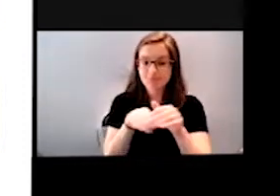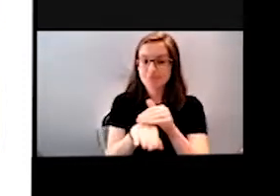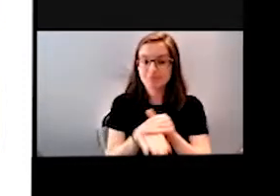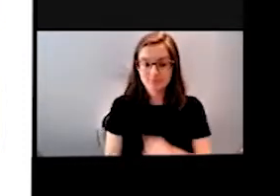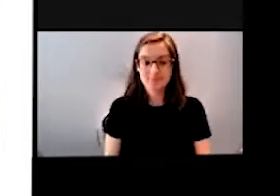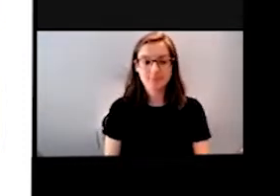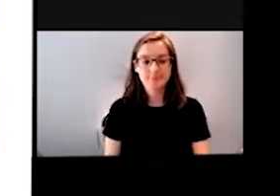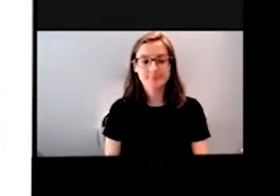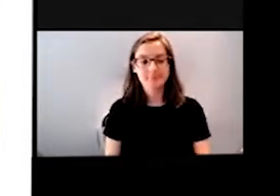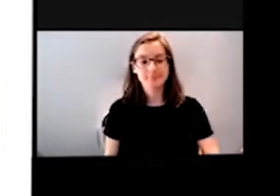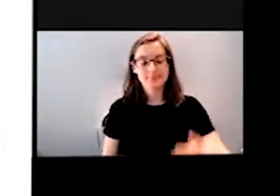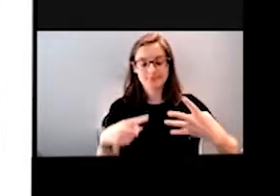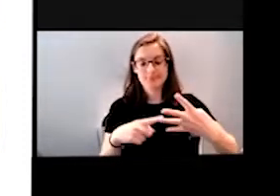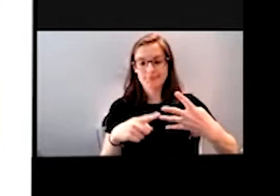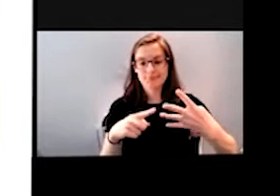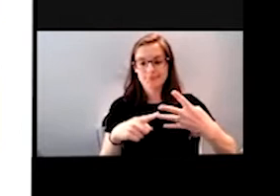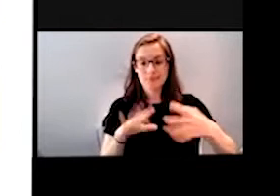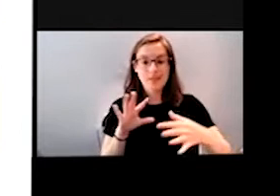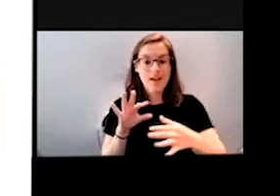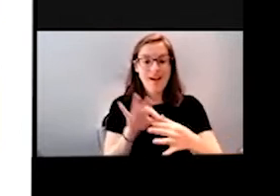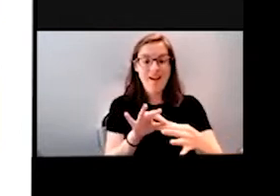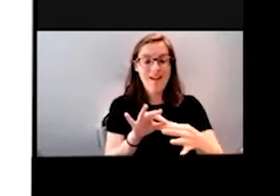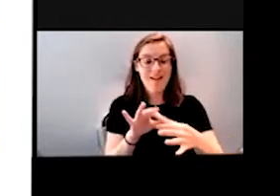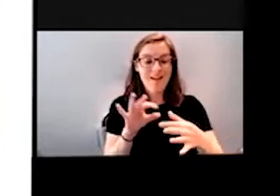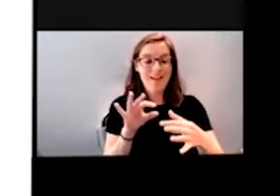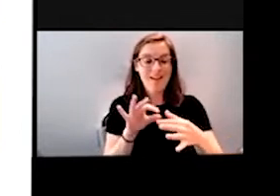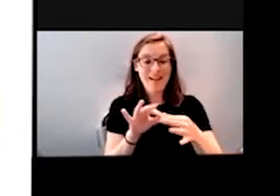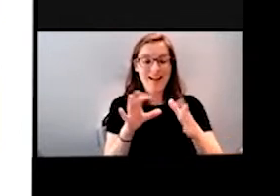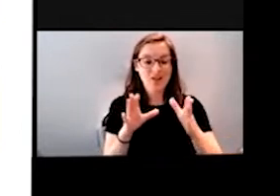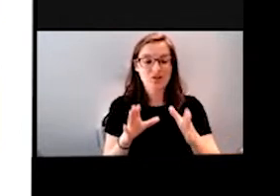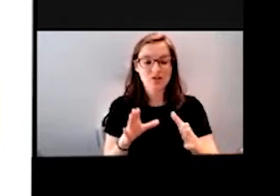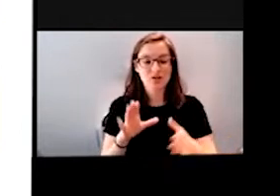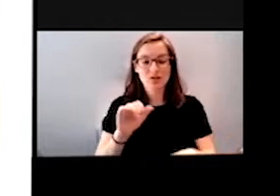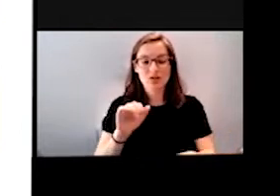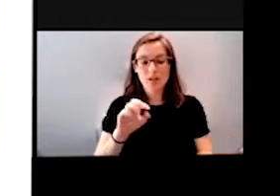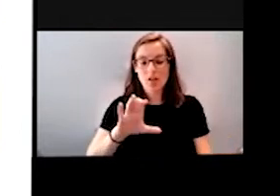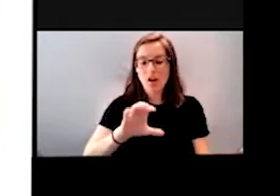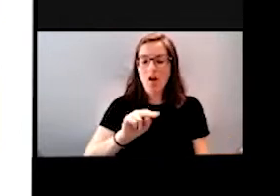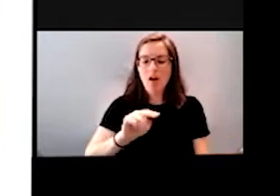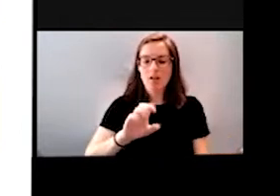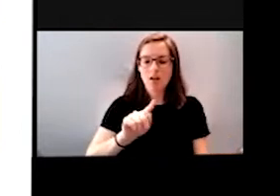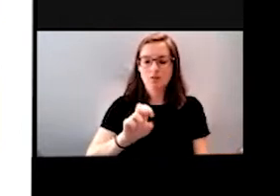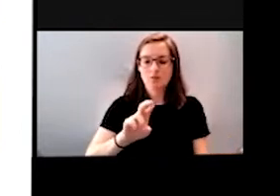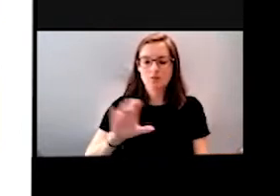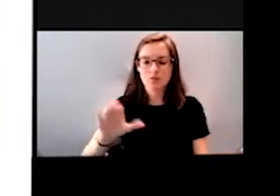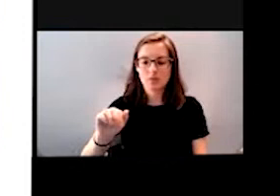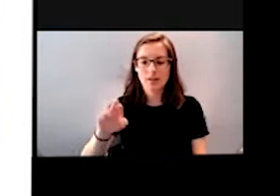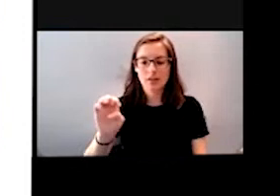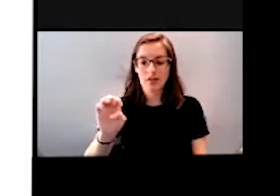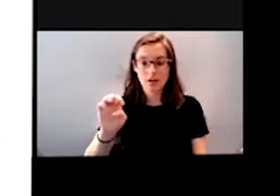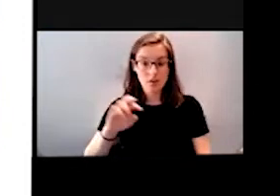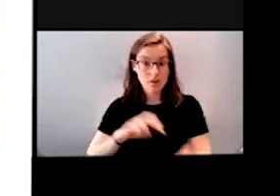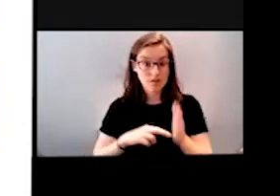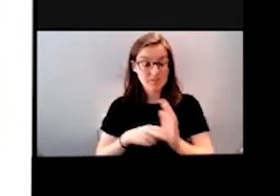There's Connector Care, which is a program that can subsidize private insurance up to a certain